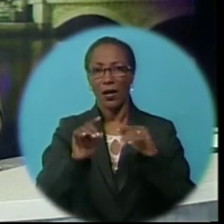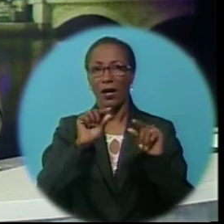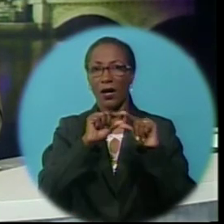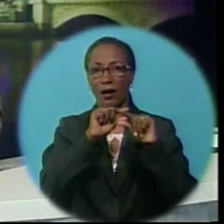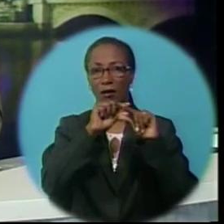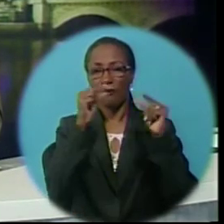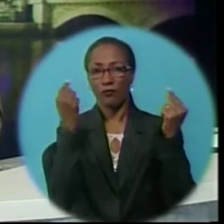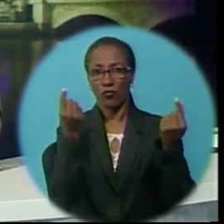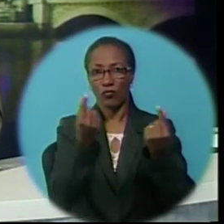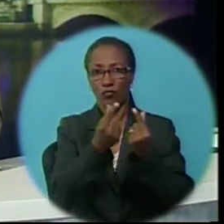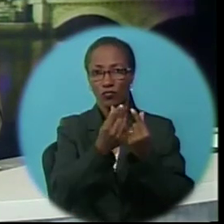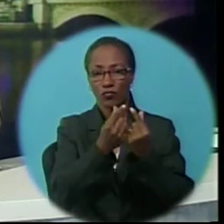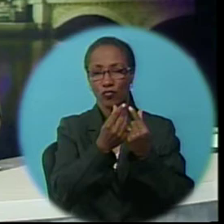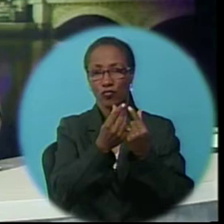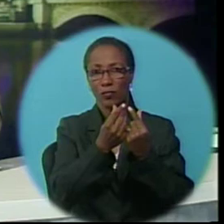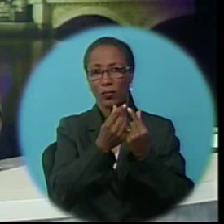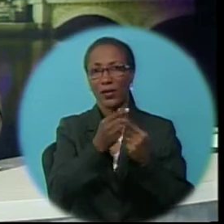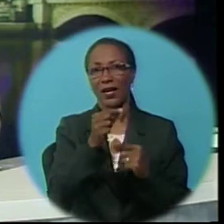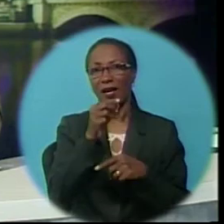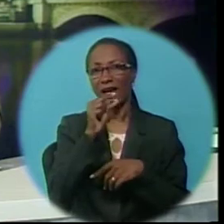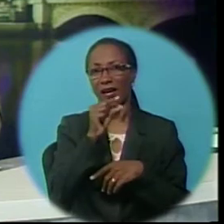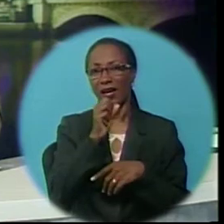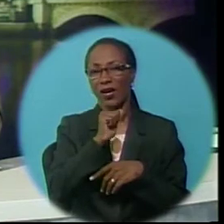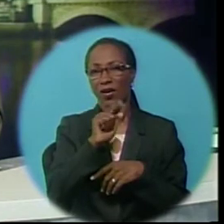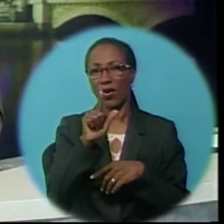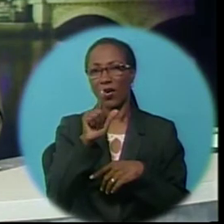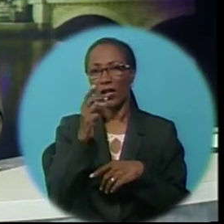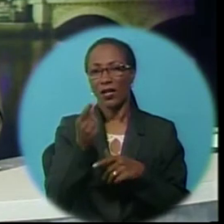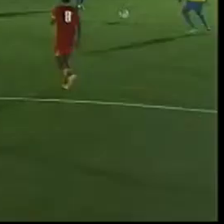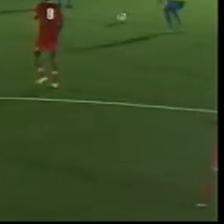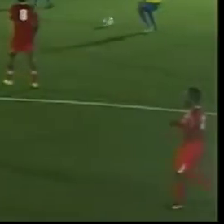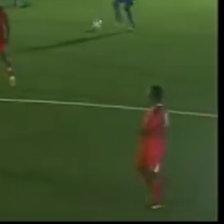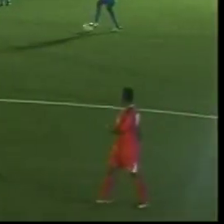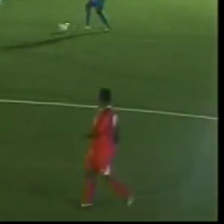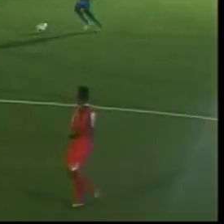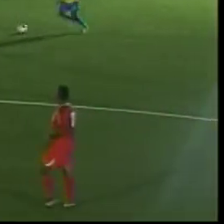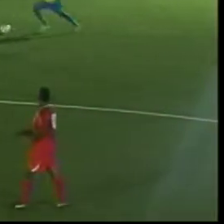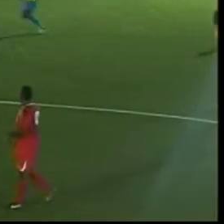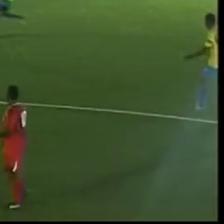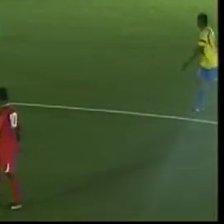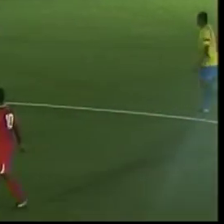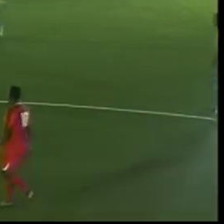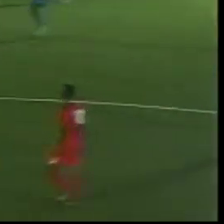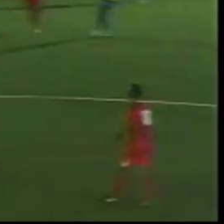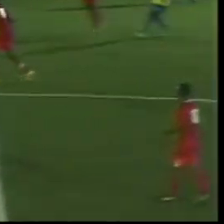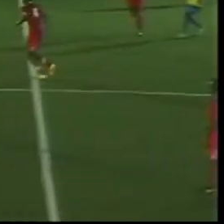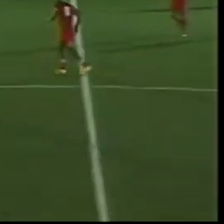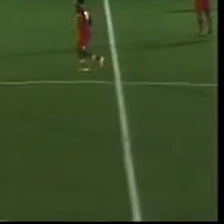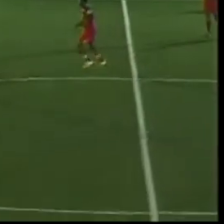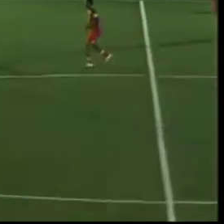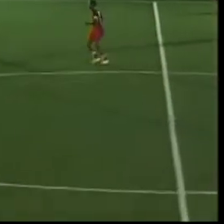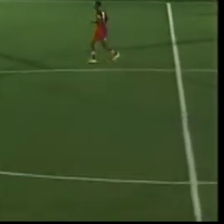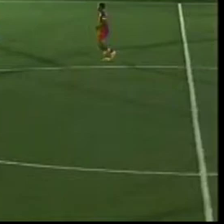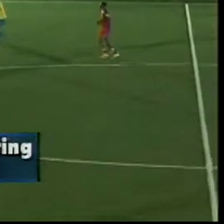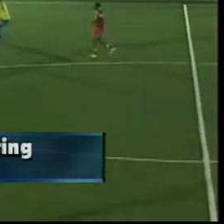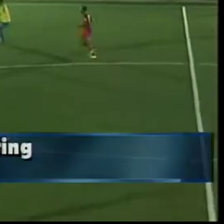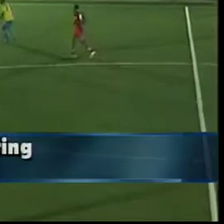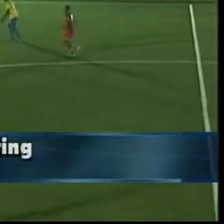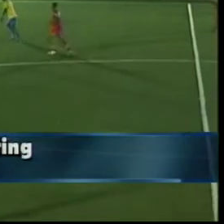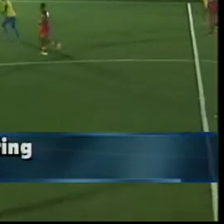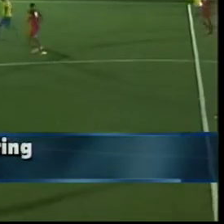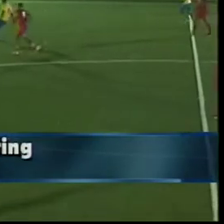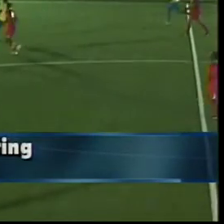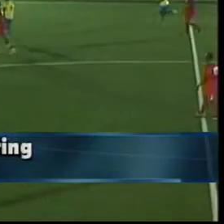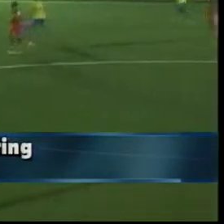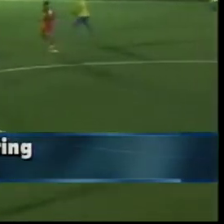1 point ahead of Gall Hill, who have a game in hand. Notre Dame had taken the lead over Silver Sands earlier in the game